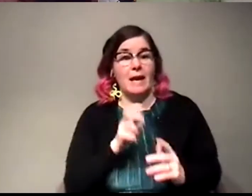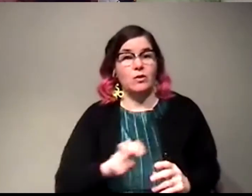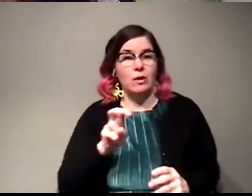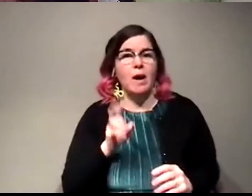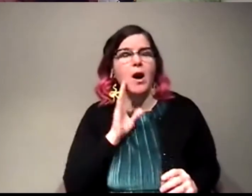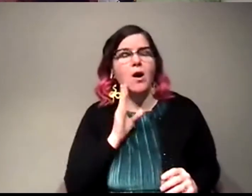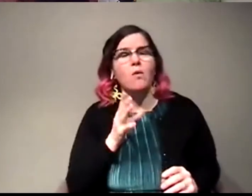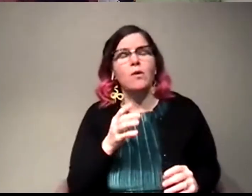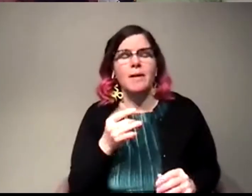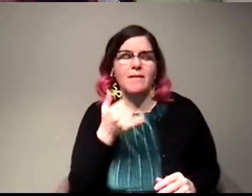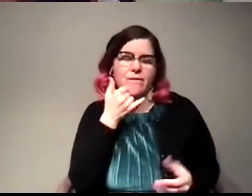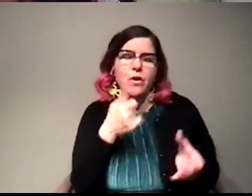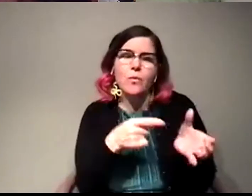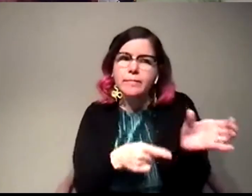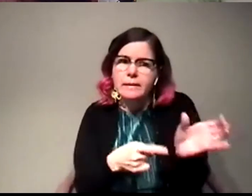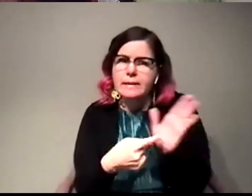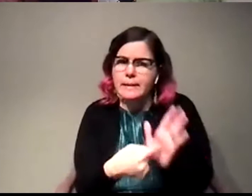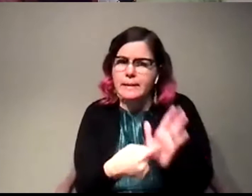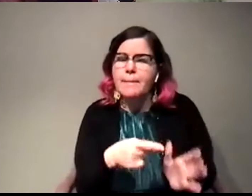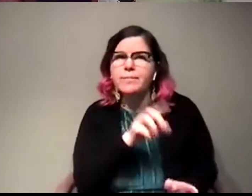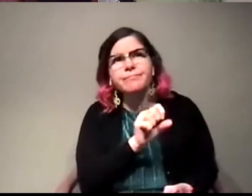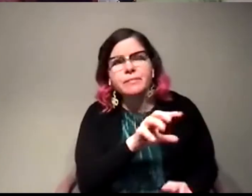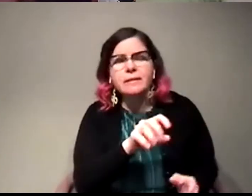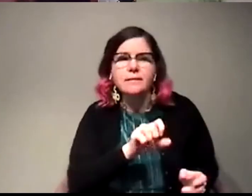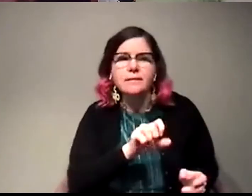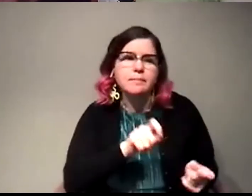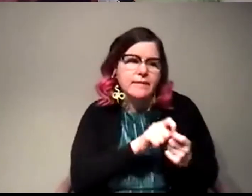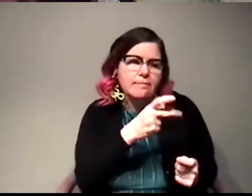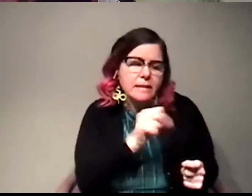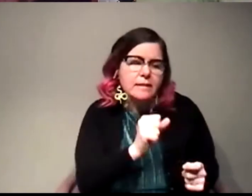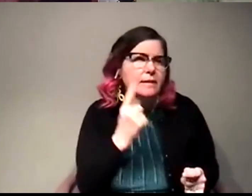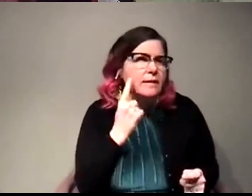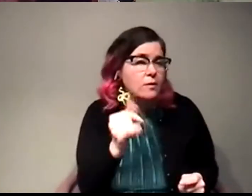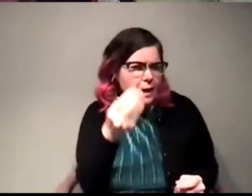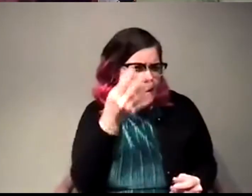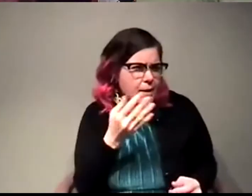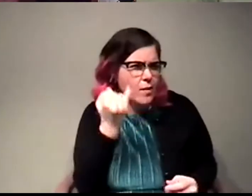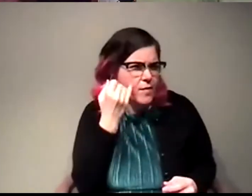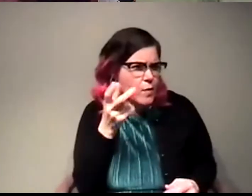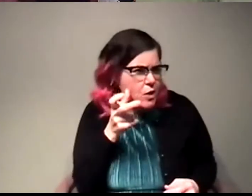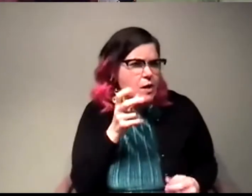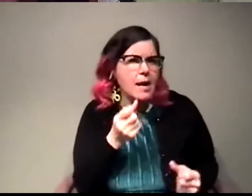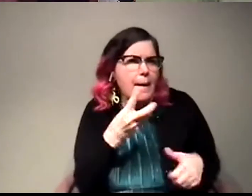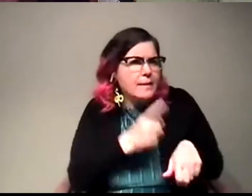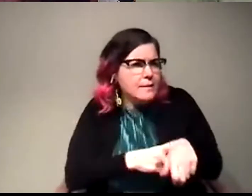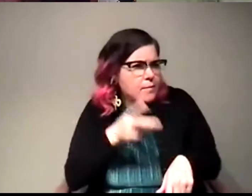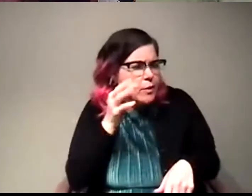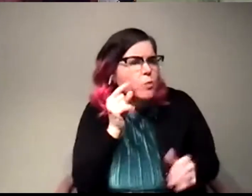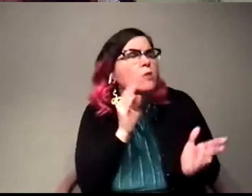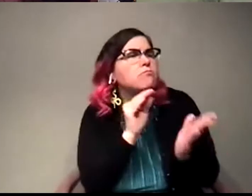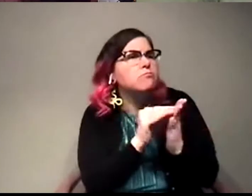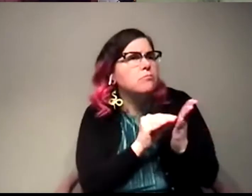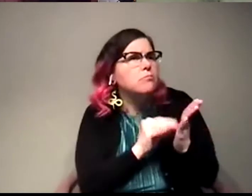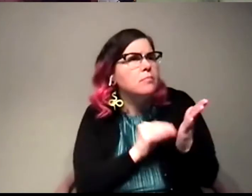from my phone, just a little example of, you know, here's what this species sounds like. Let me know if you hear it. Let me know how many you hear. And we'll write down the calling